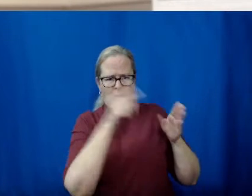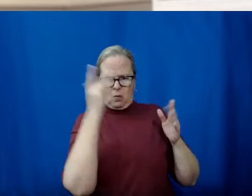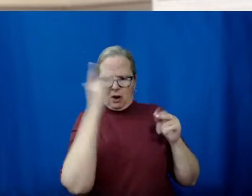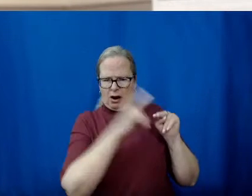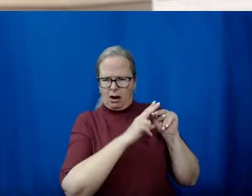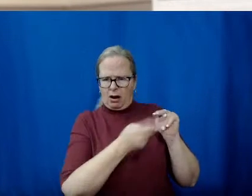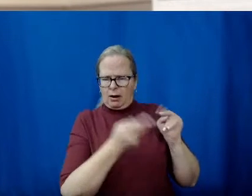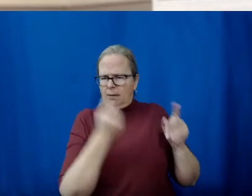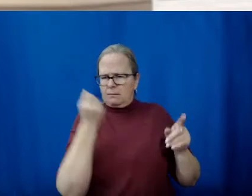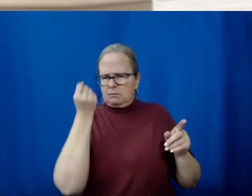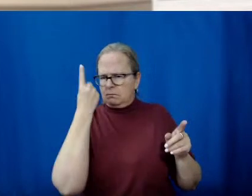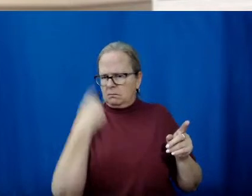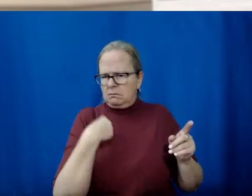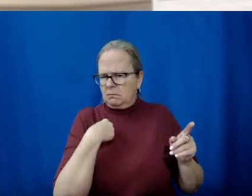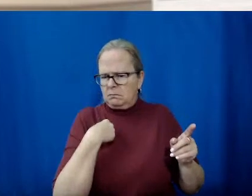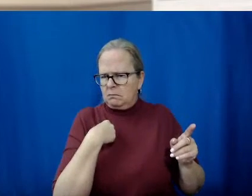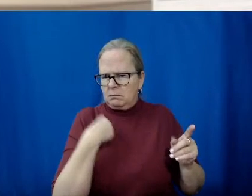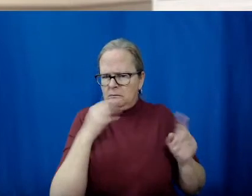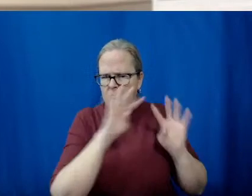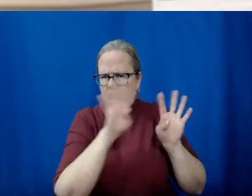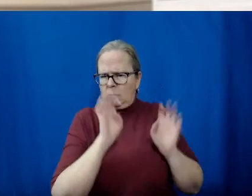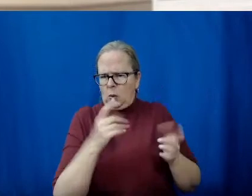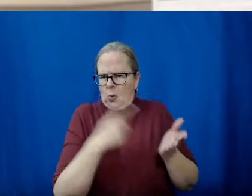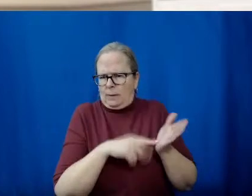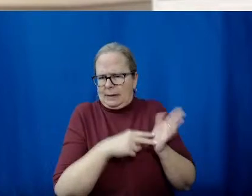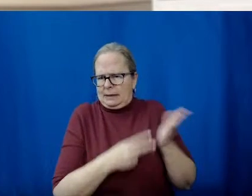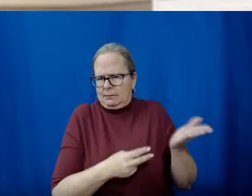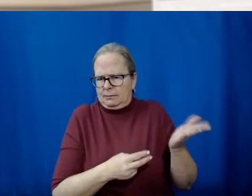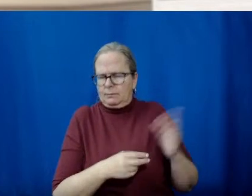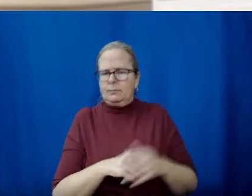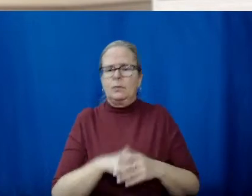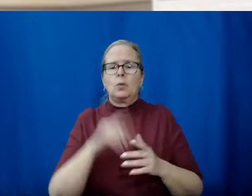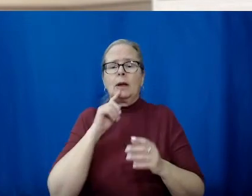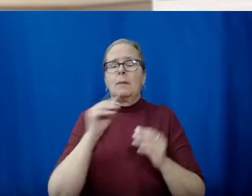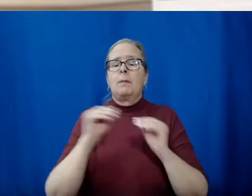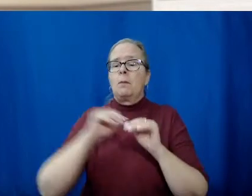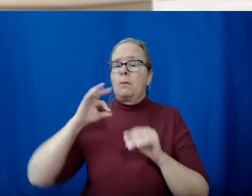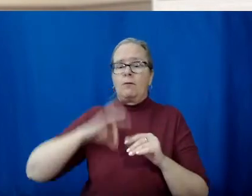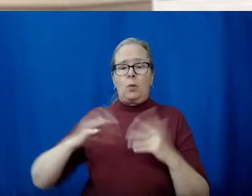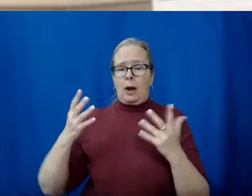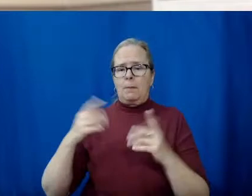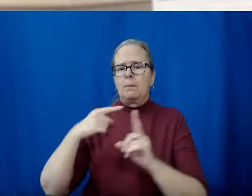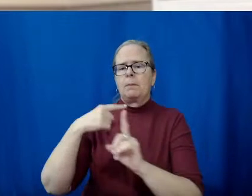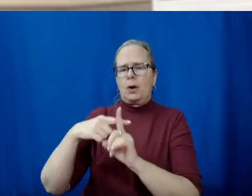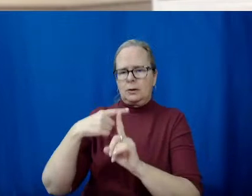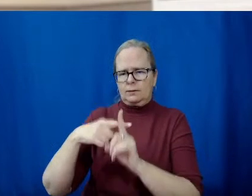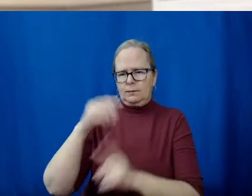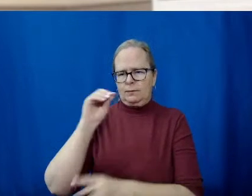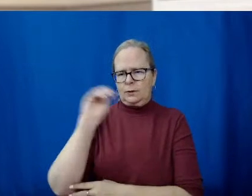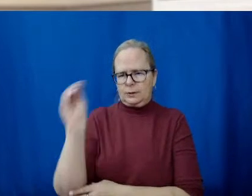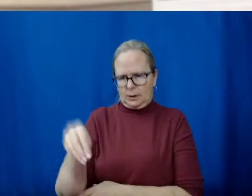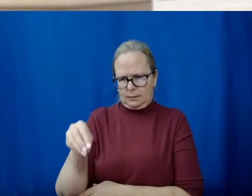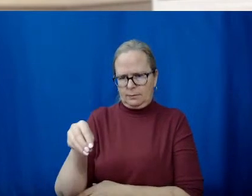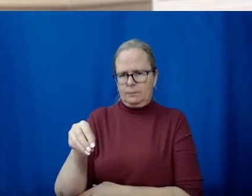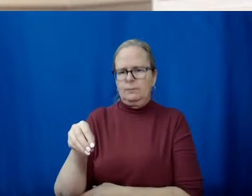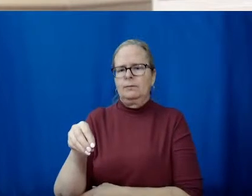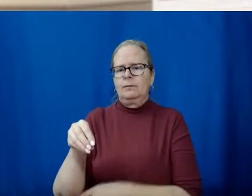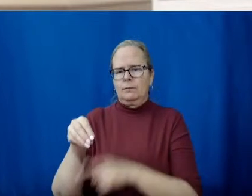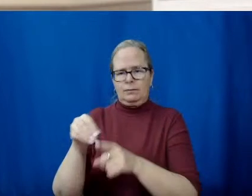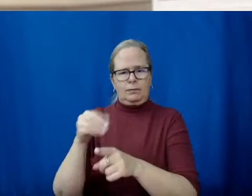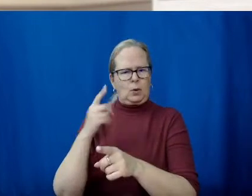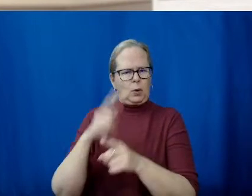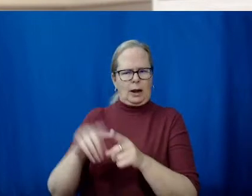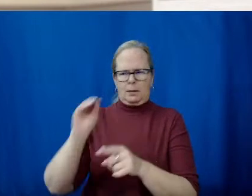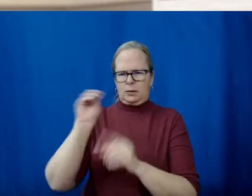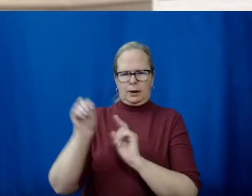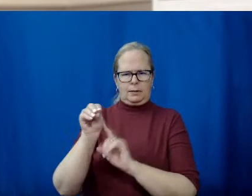say, with the positivity, because at least that gives you a sense as that, you know, what percent of the cases that are being tested are positive,